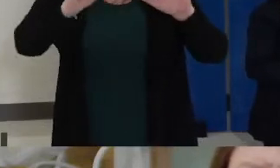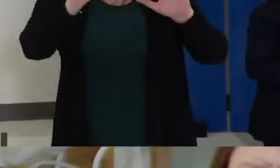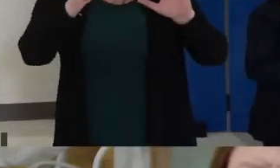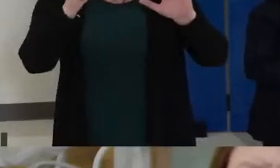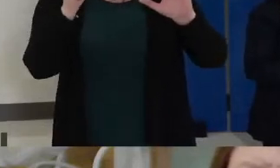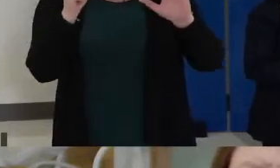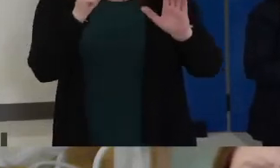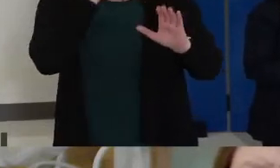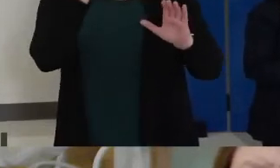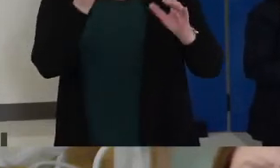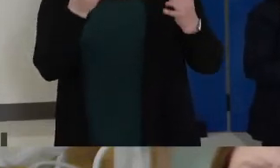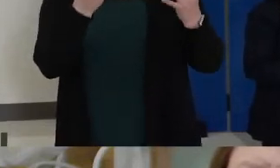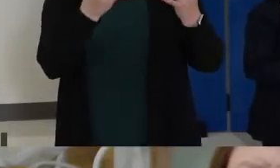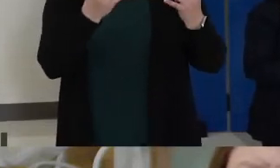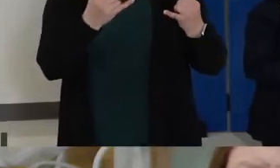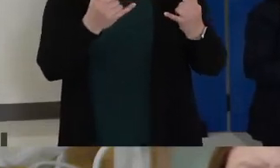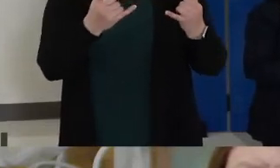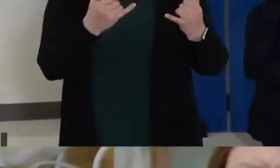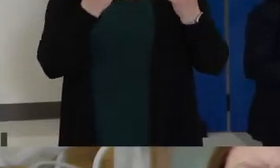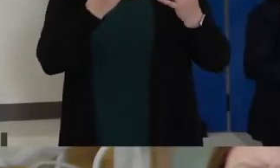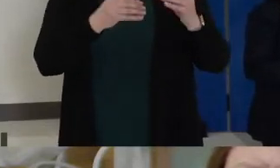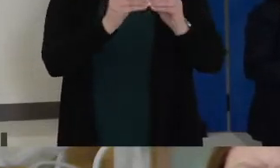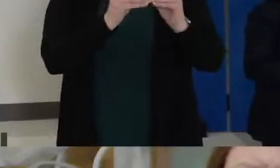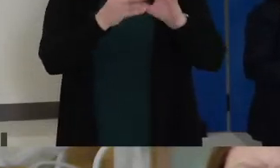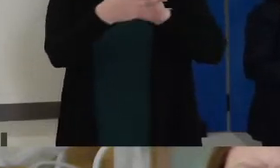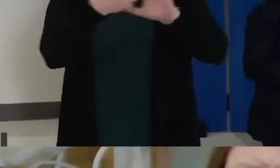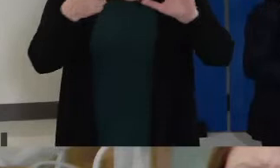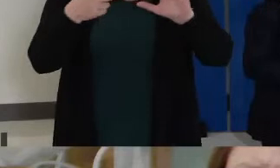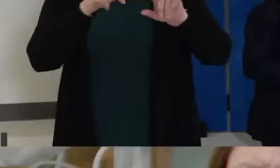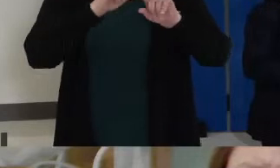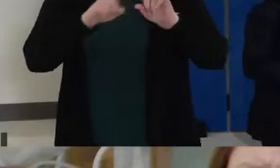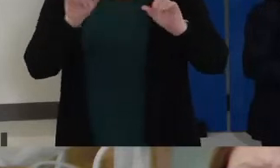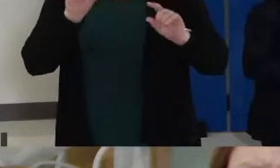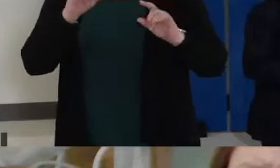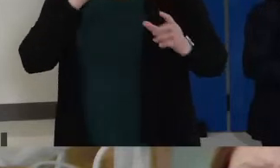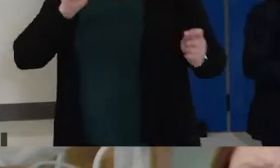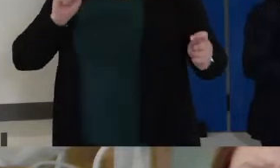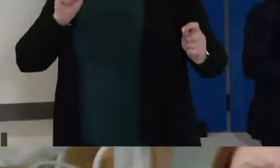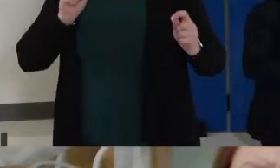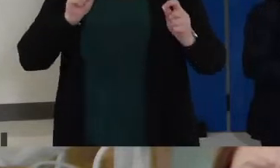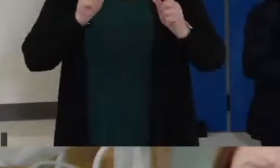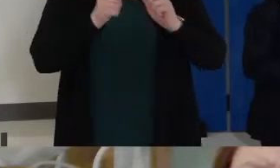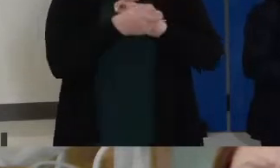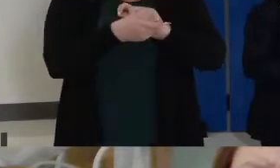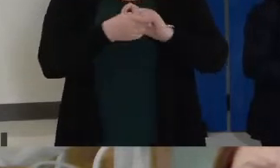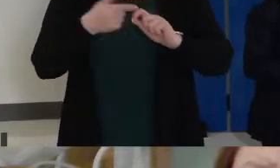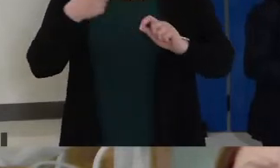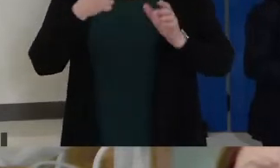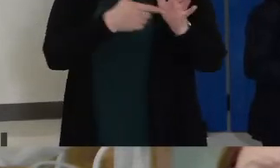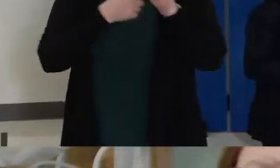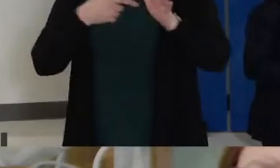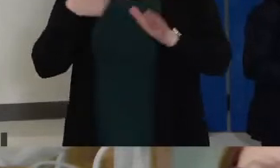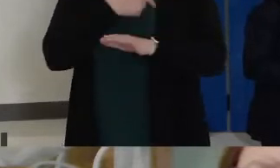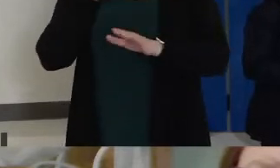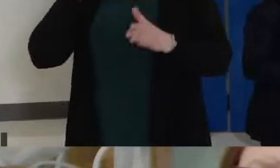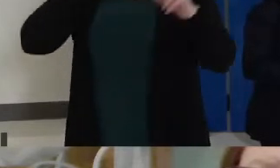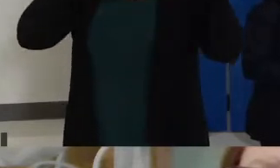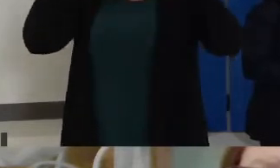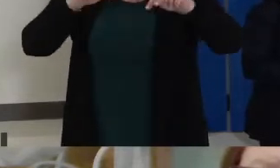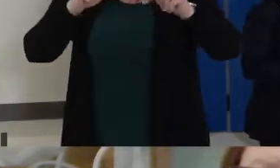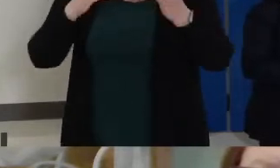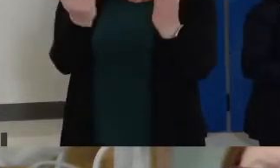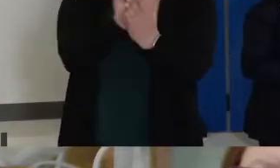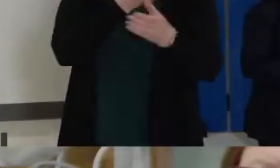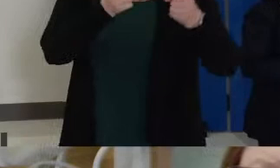acute, and they have devolved in many respects. And that requires us to look at new strategies, new